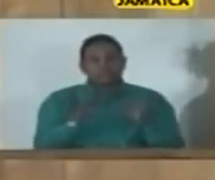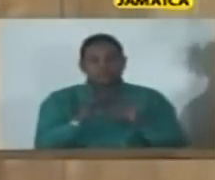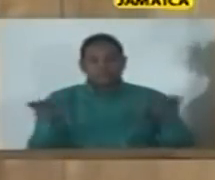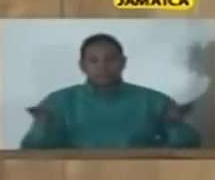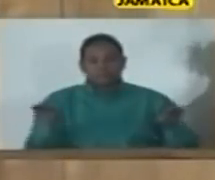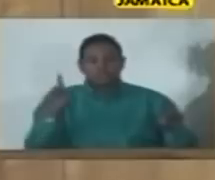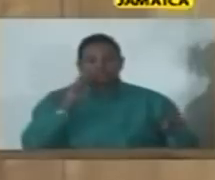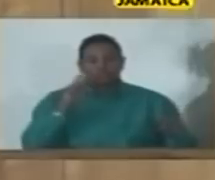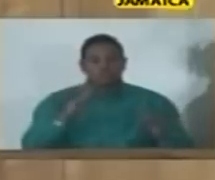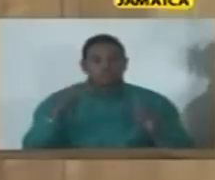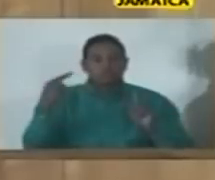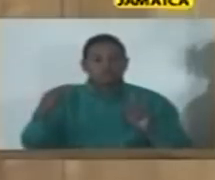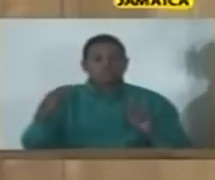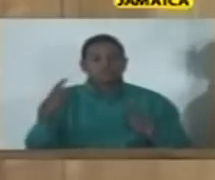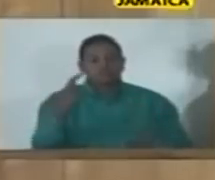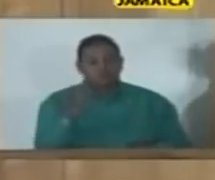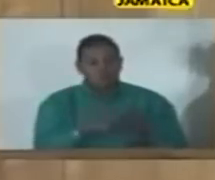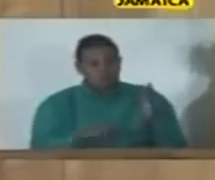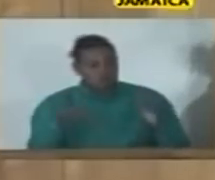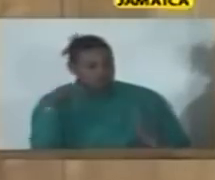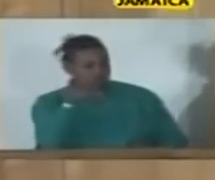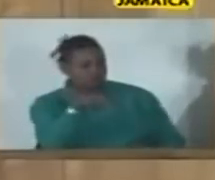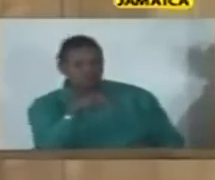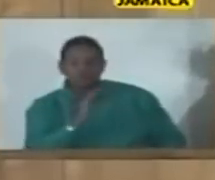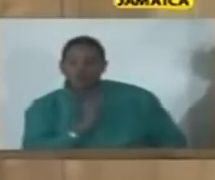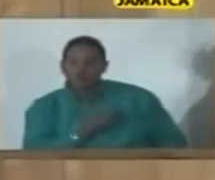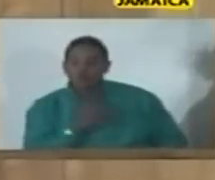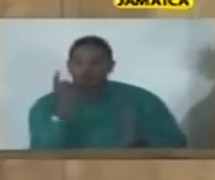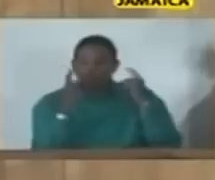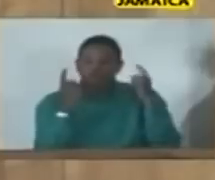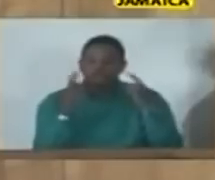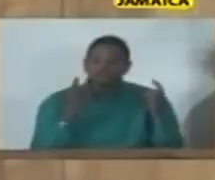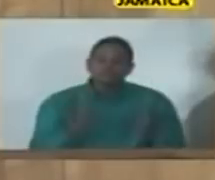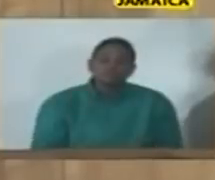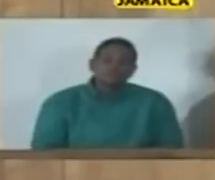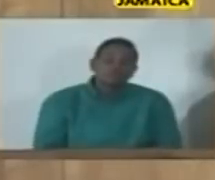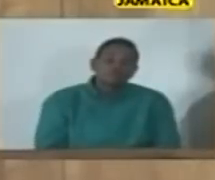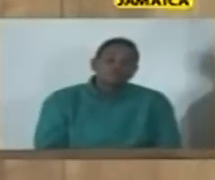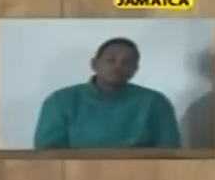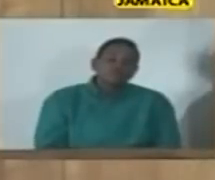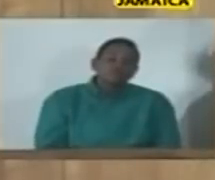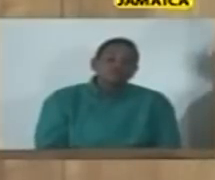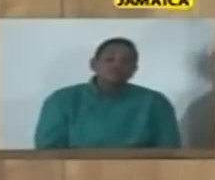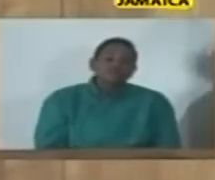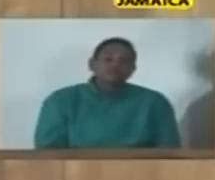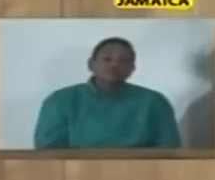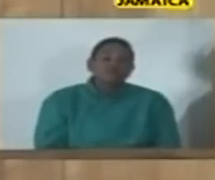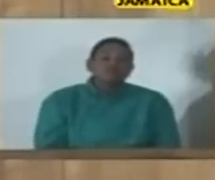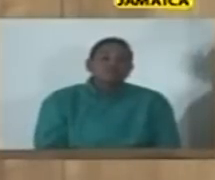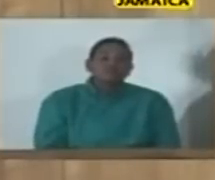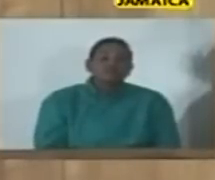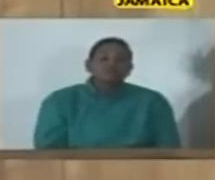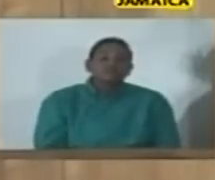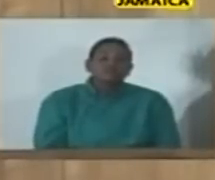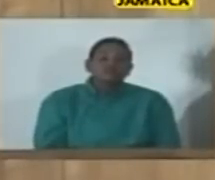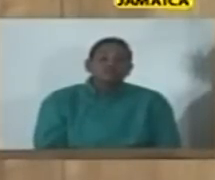perception, the optics of it is our concern. And we raise that. The second one